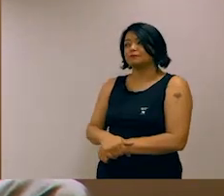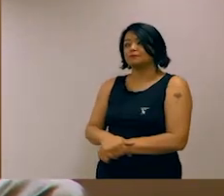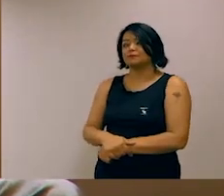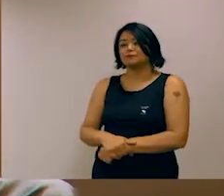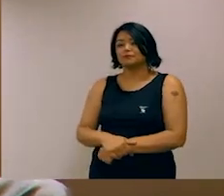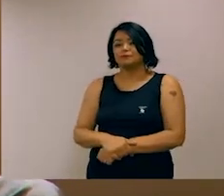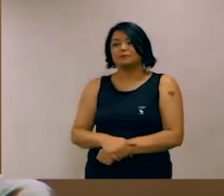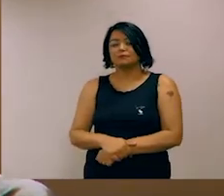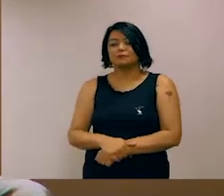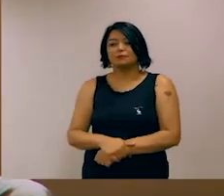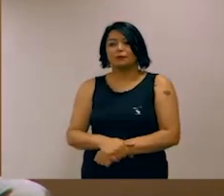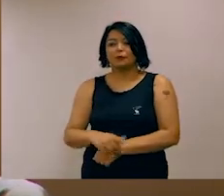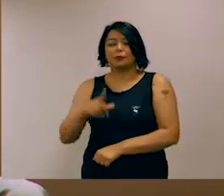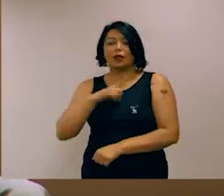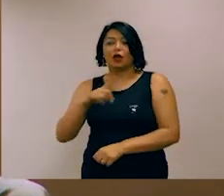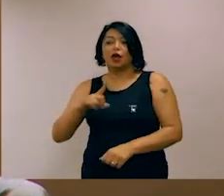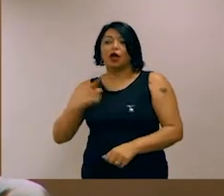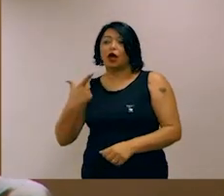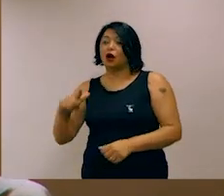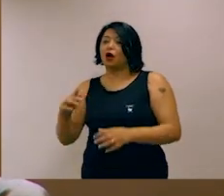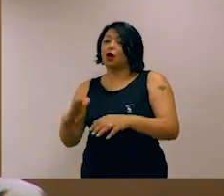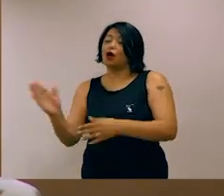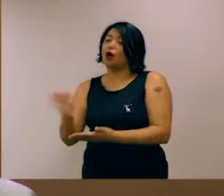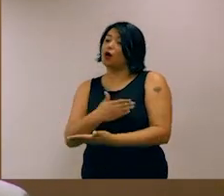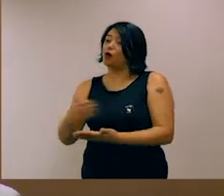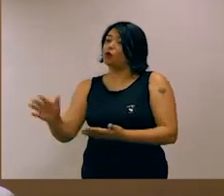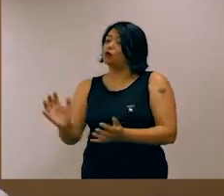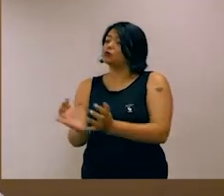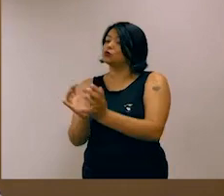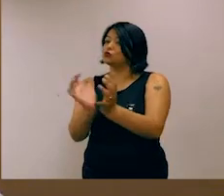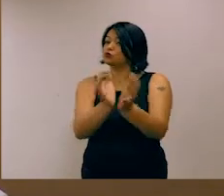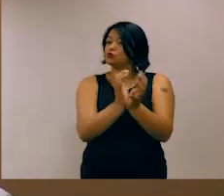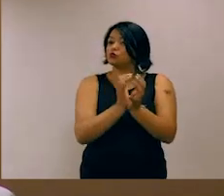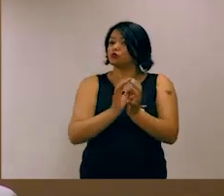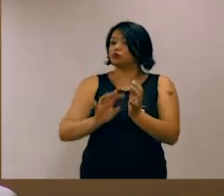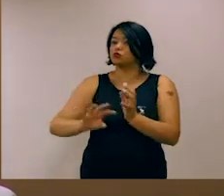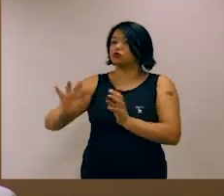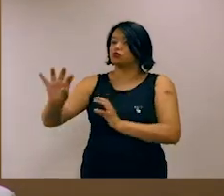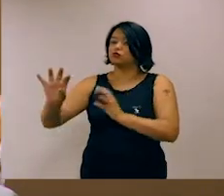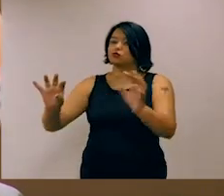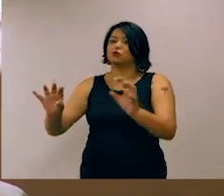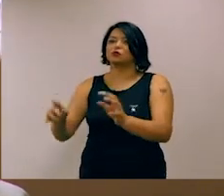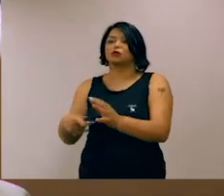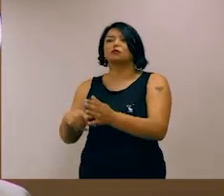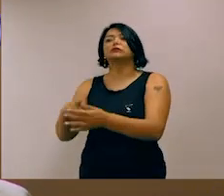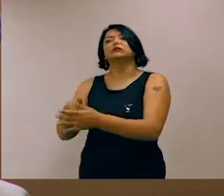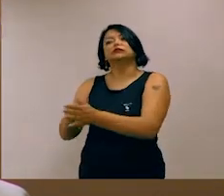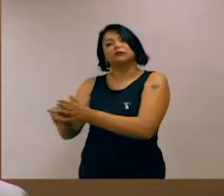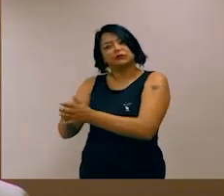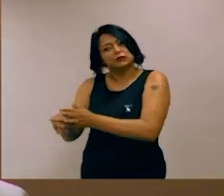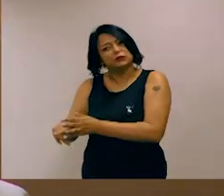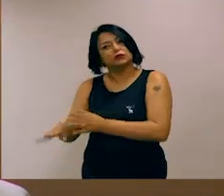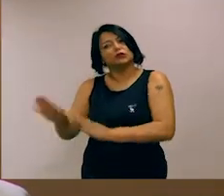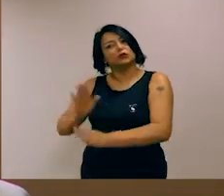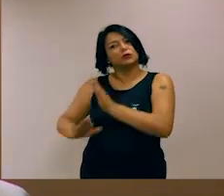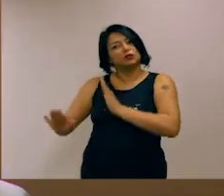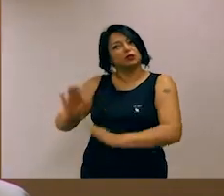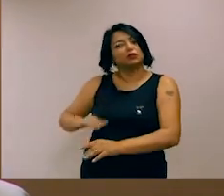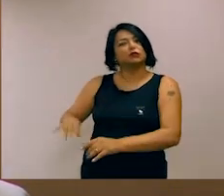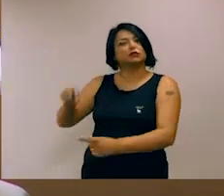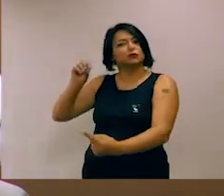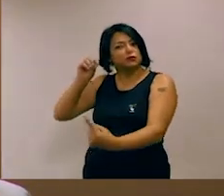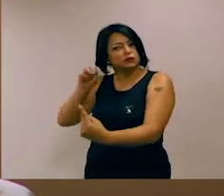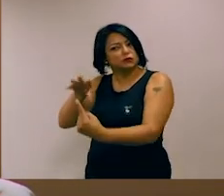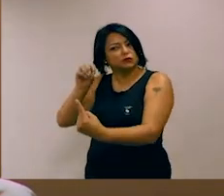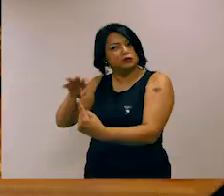domain experts in each field. So I think that's the way to go, and Great, and Ilan said, we need